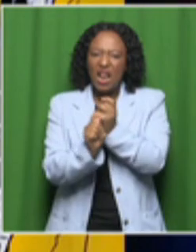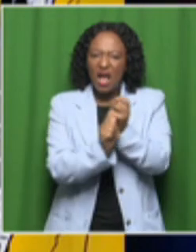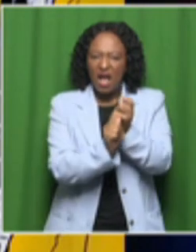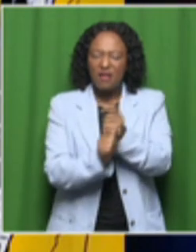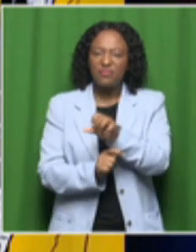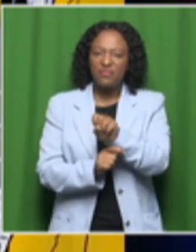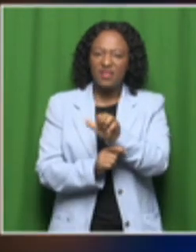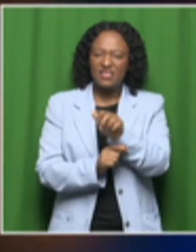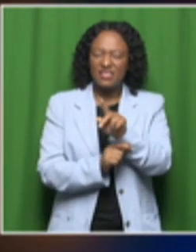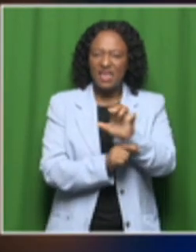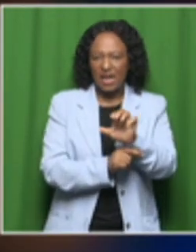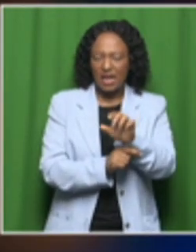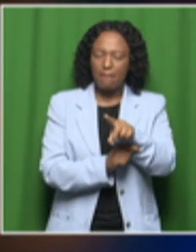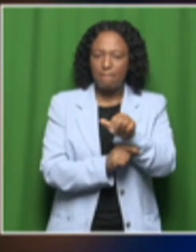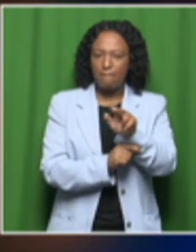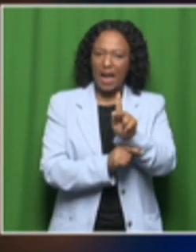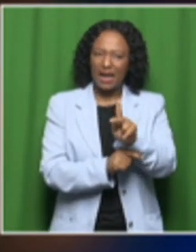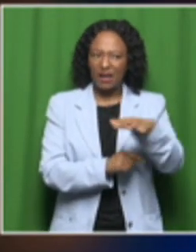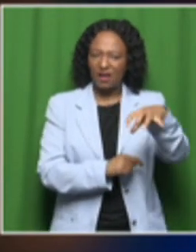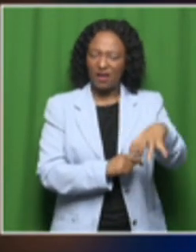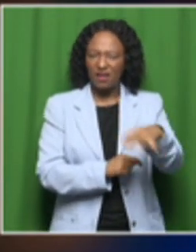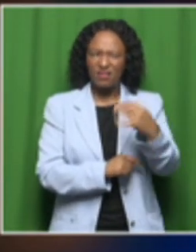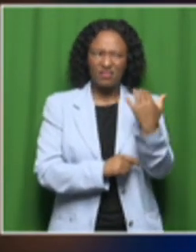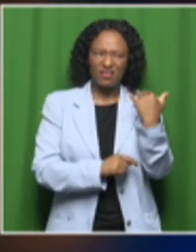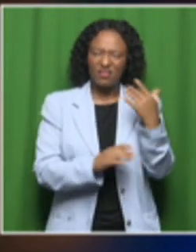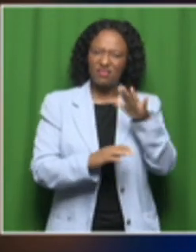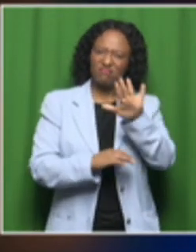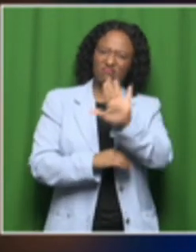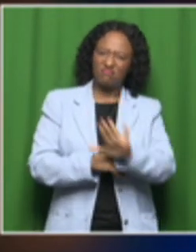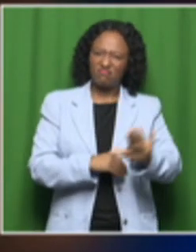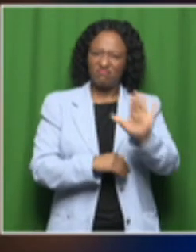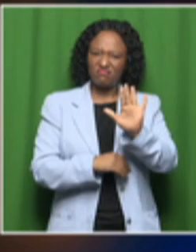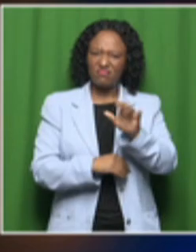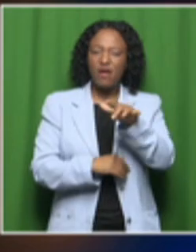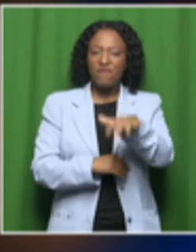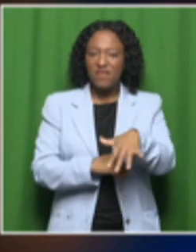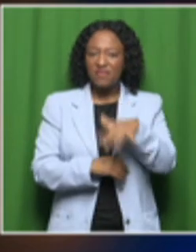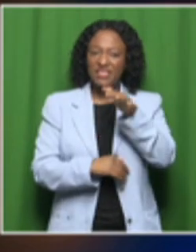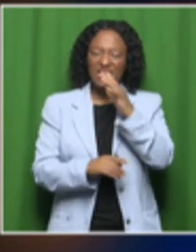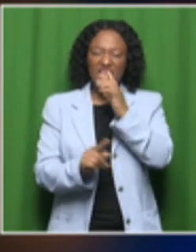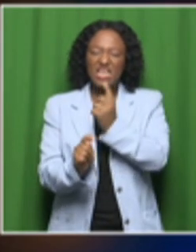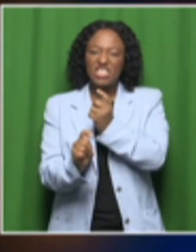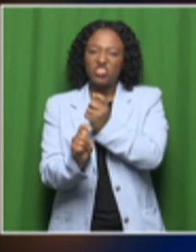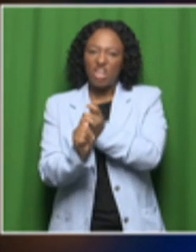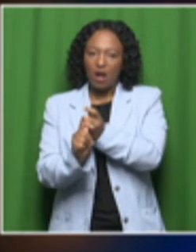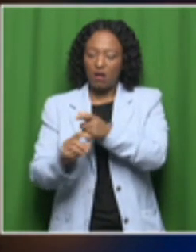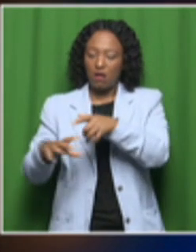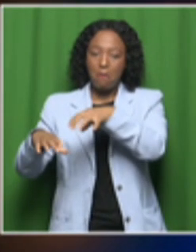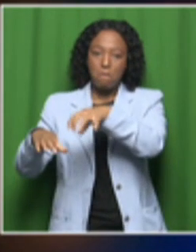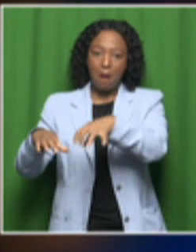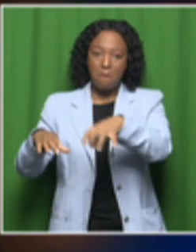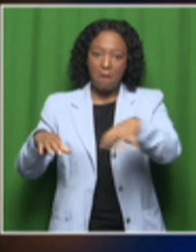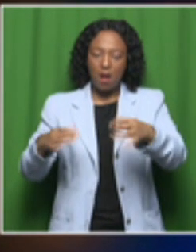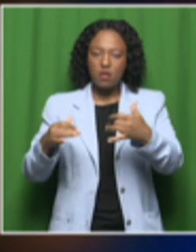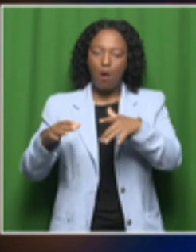day, it was still maybe about a population of about 15 shacks or so, and now it has grown.